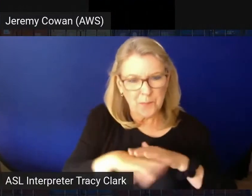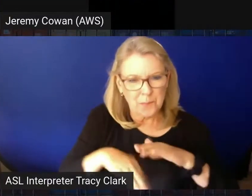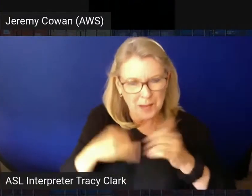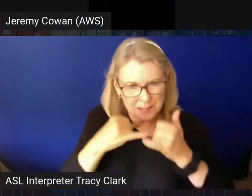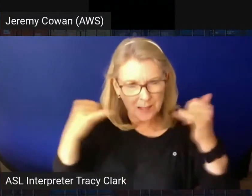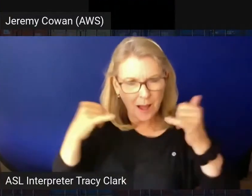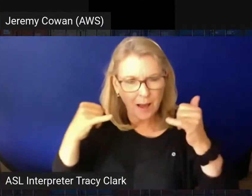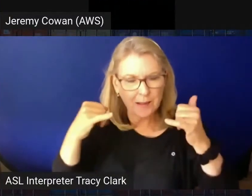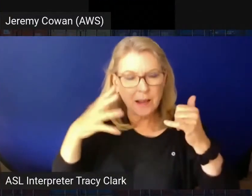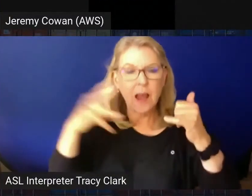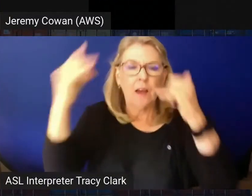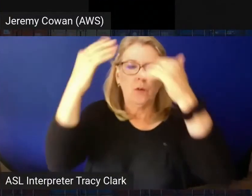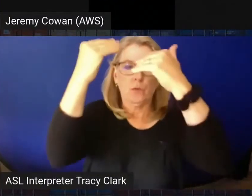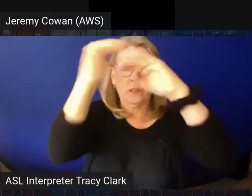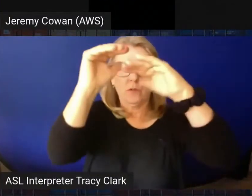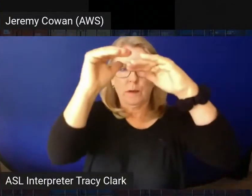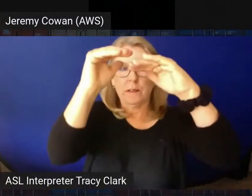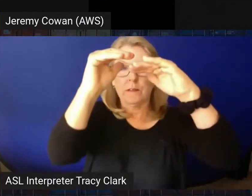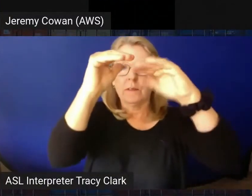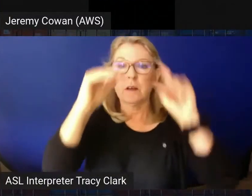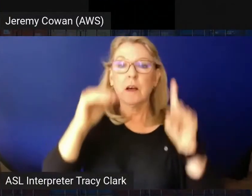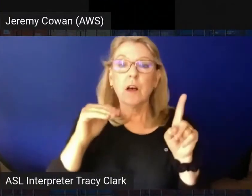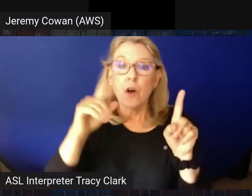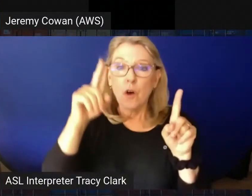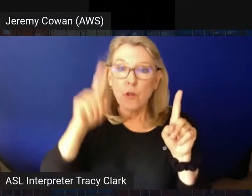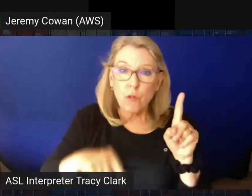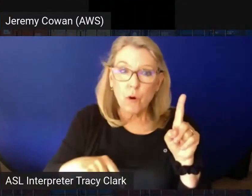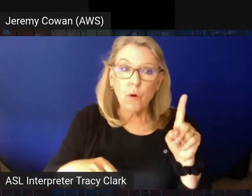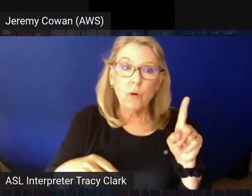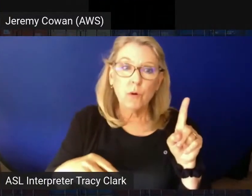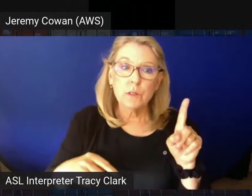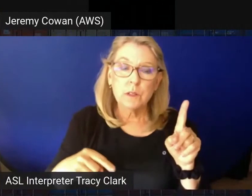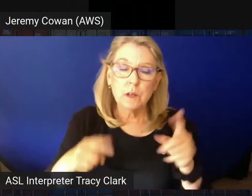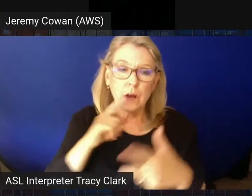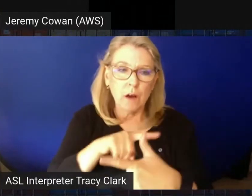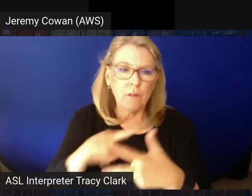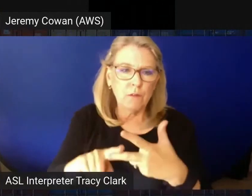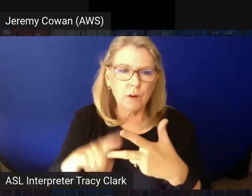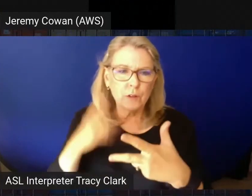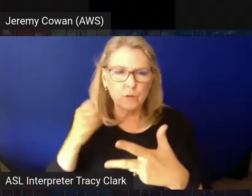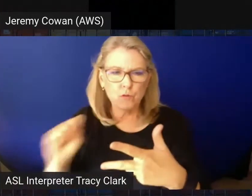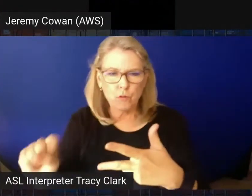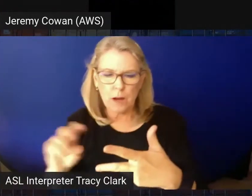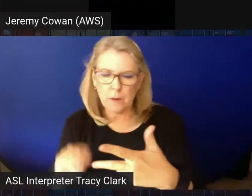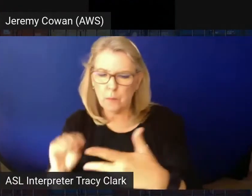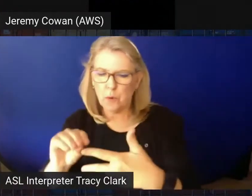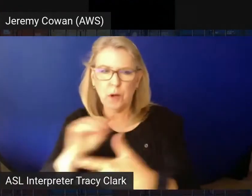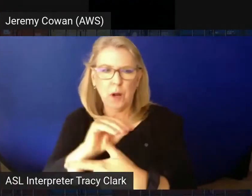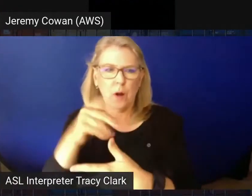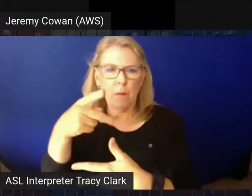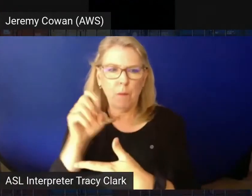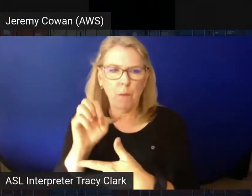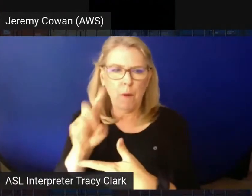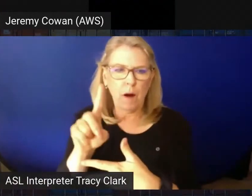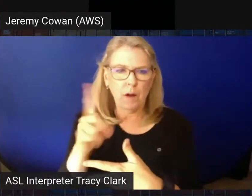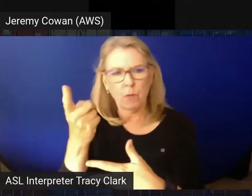exist for you to kind of be able to categorize a pod into one of these three and try and constrain it in a sensible